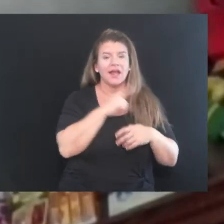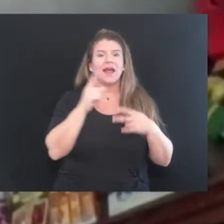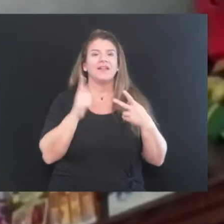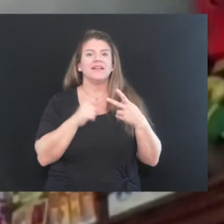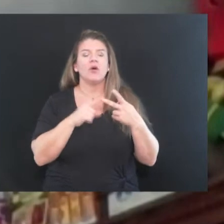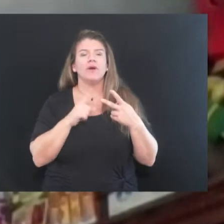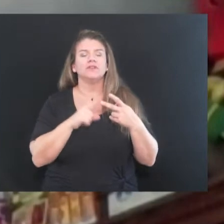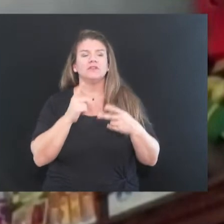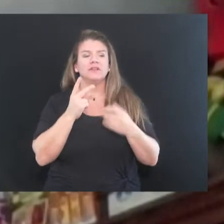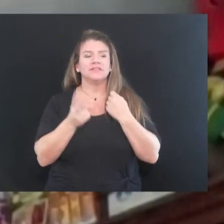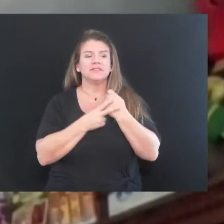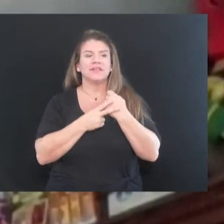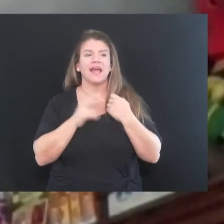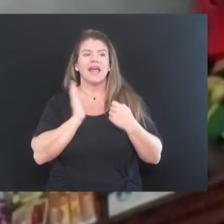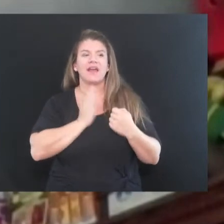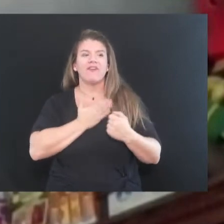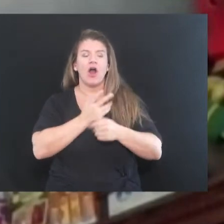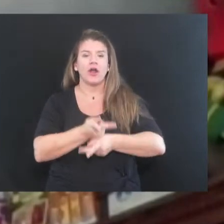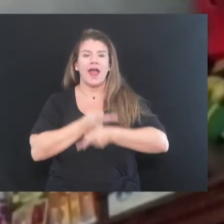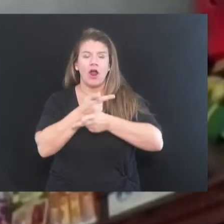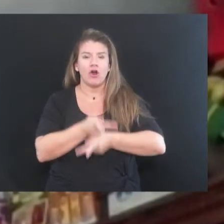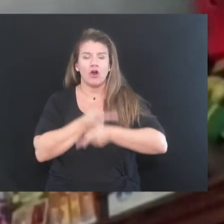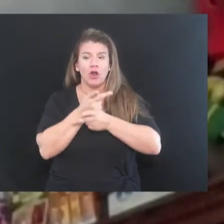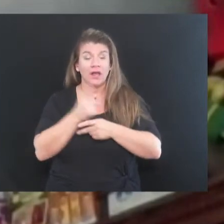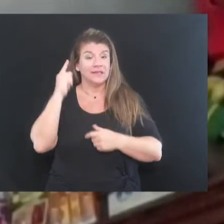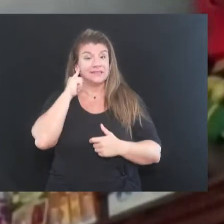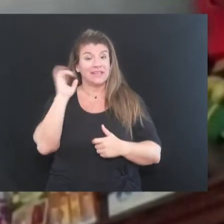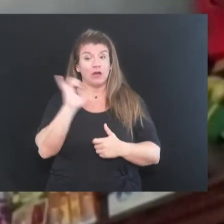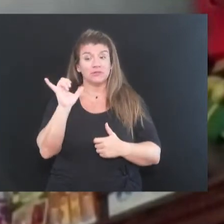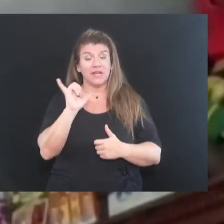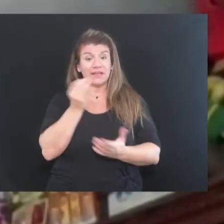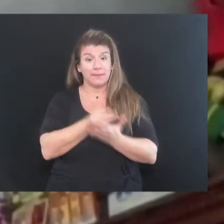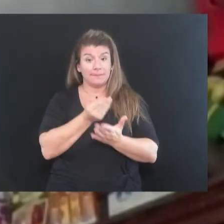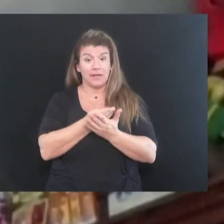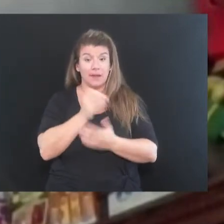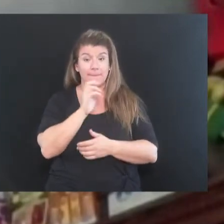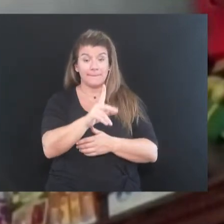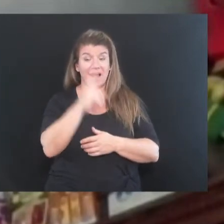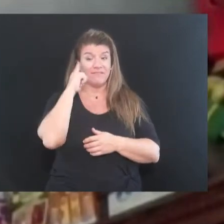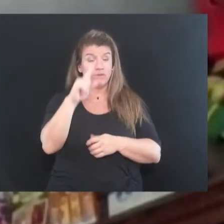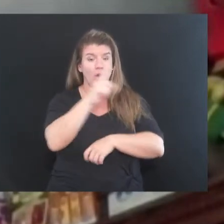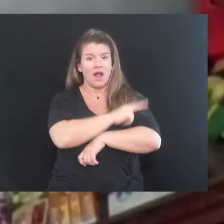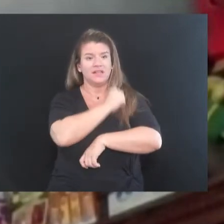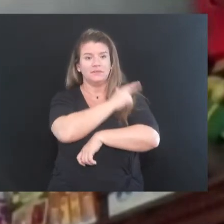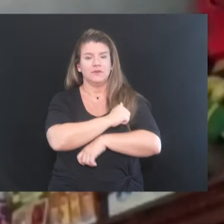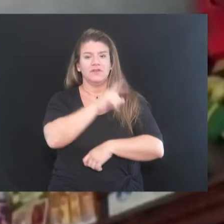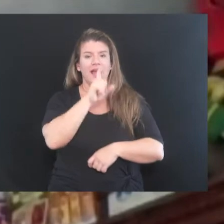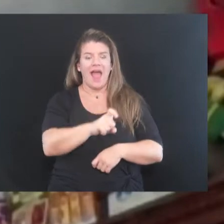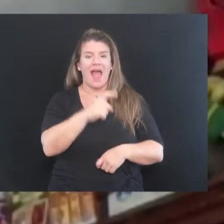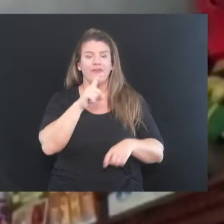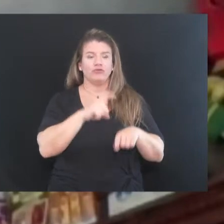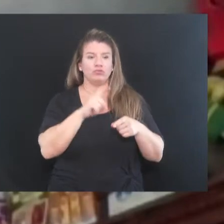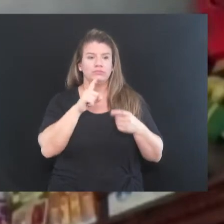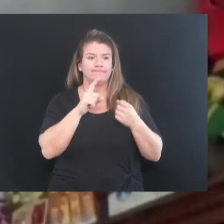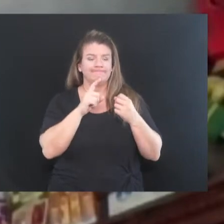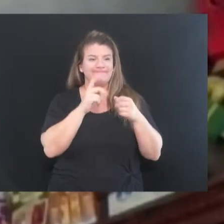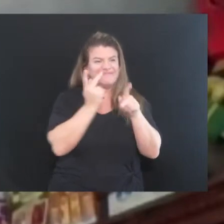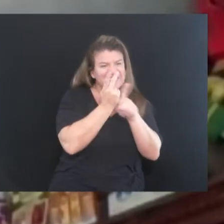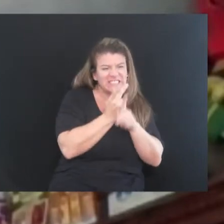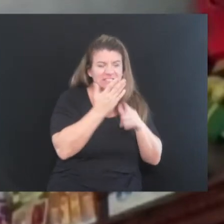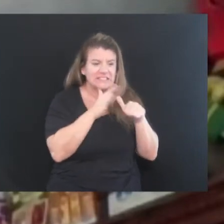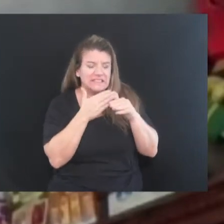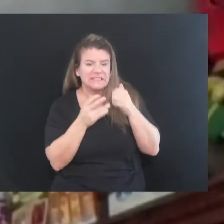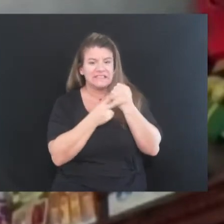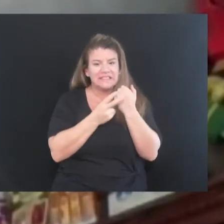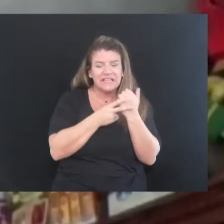Care. It sounds like the reimbursements would be for hospitals that have to ration care, like cutting